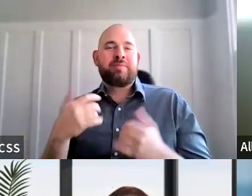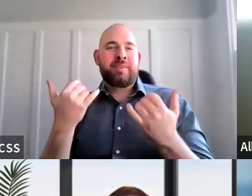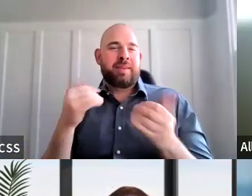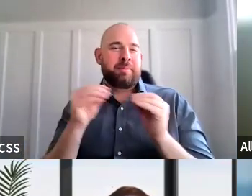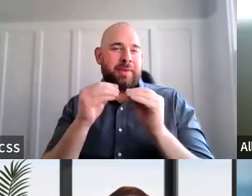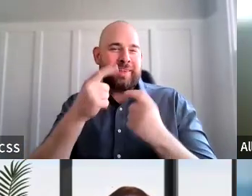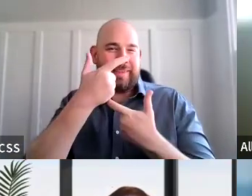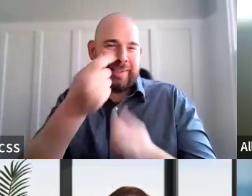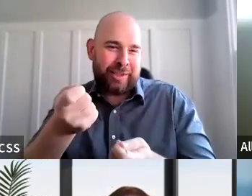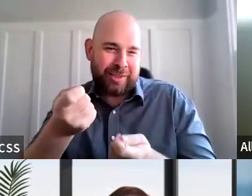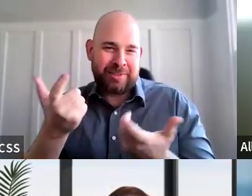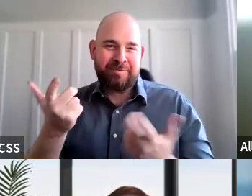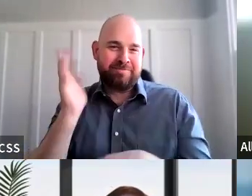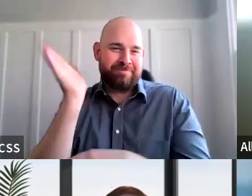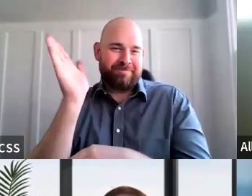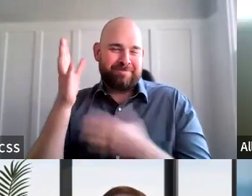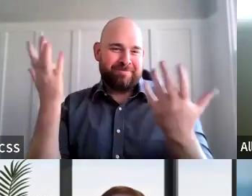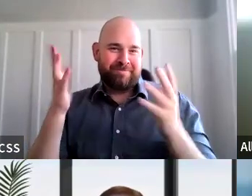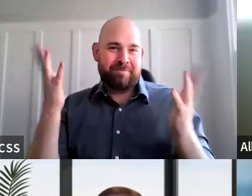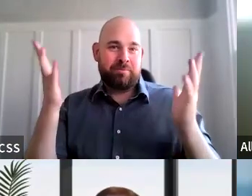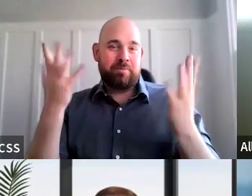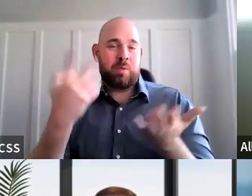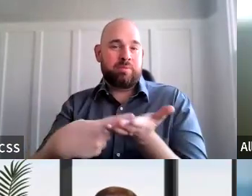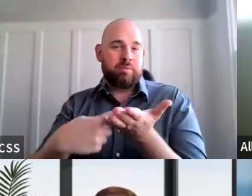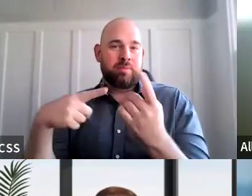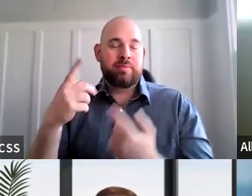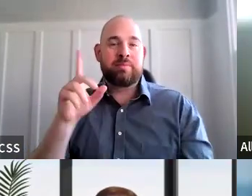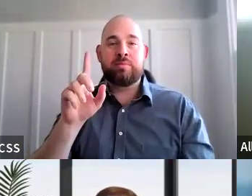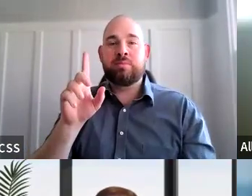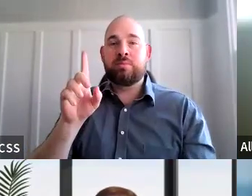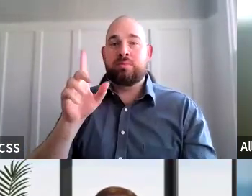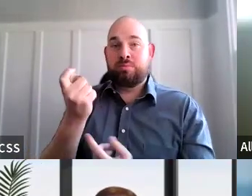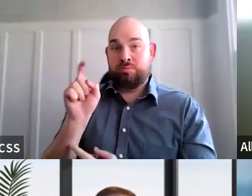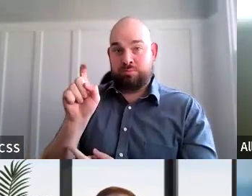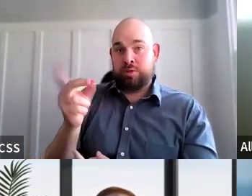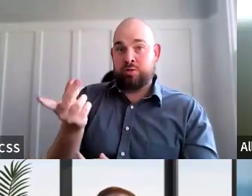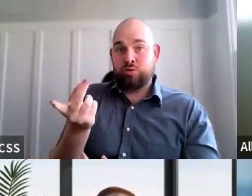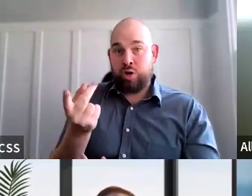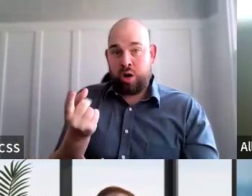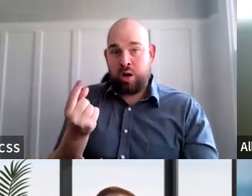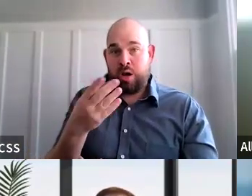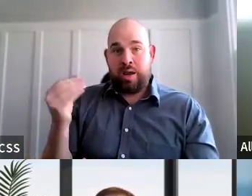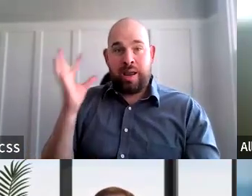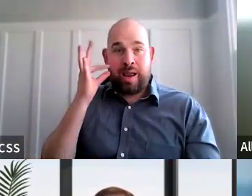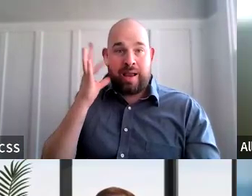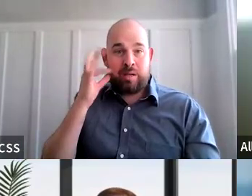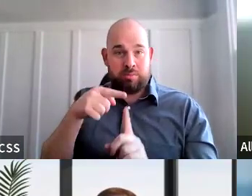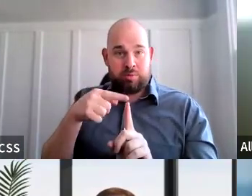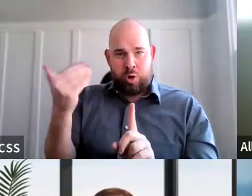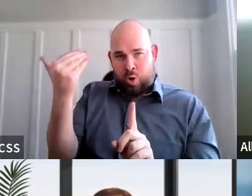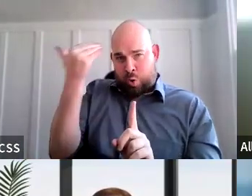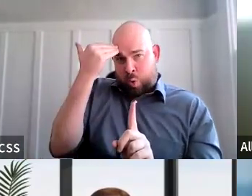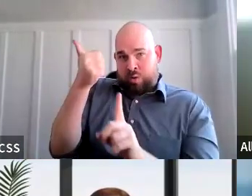Culture 101. This one is a little bit more interesting, I think. We're going to talk about the